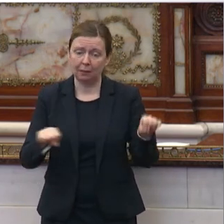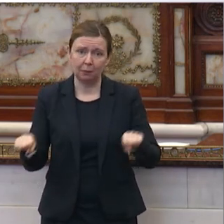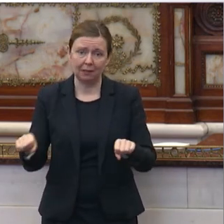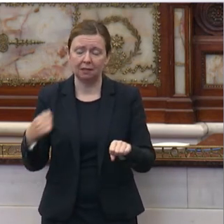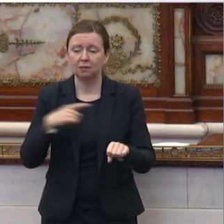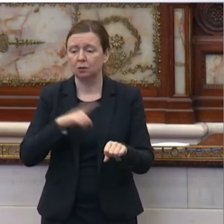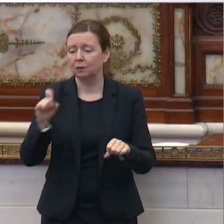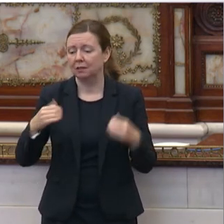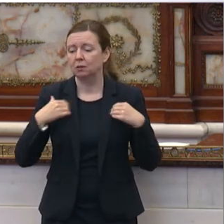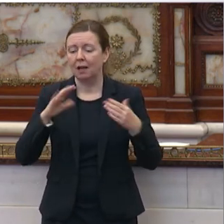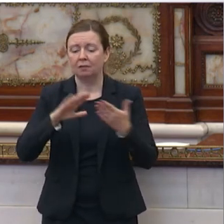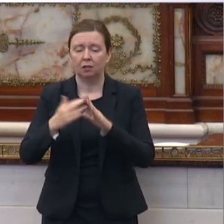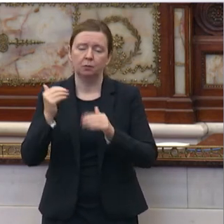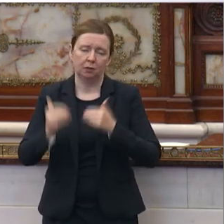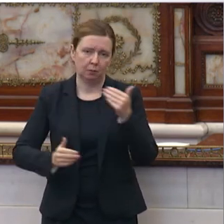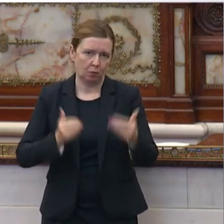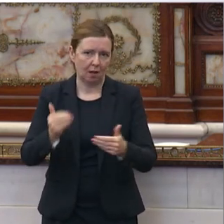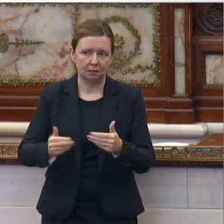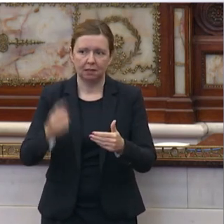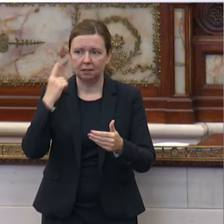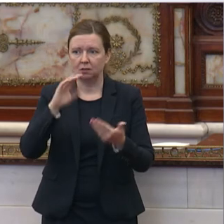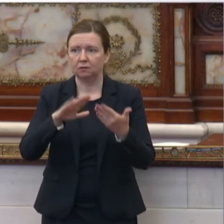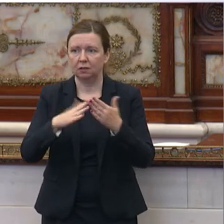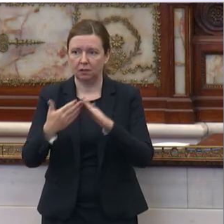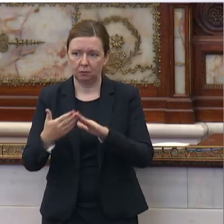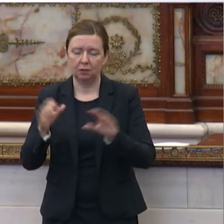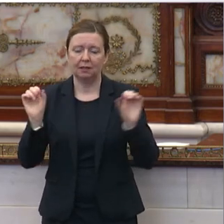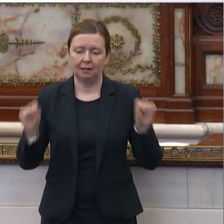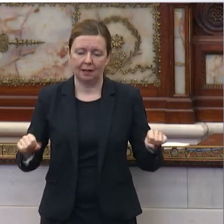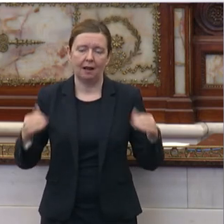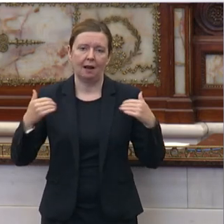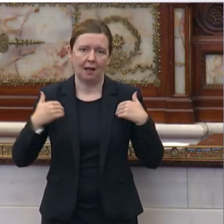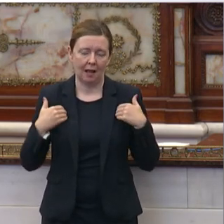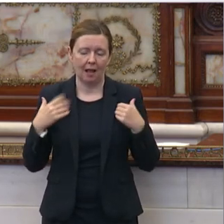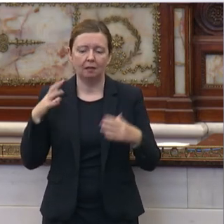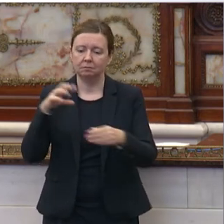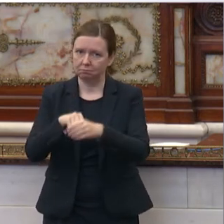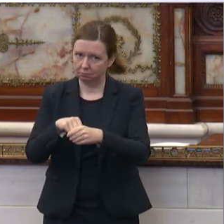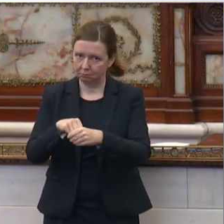we need to have a community process so that the community can have a say